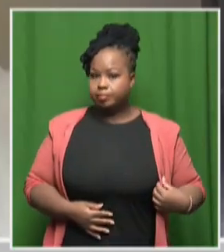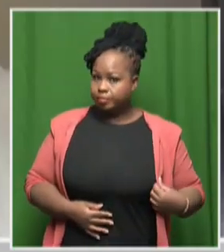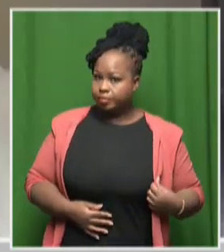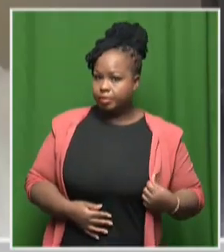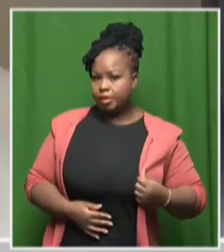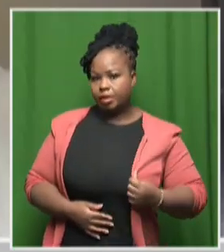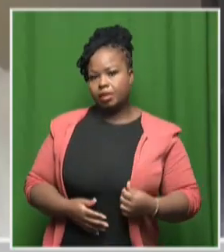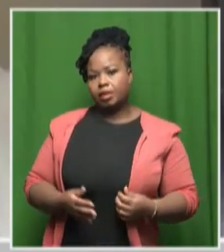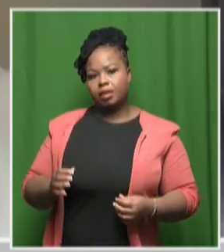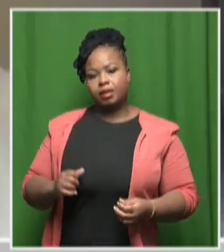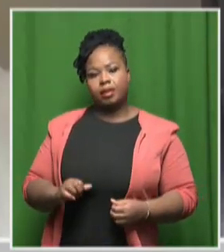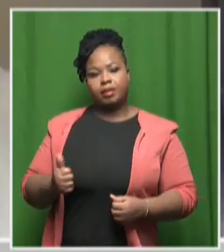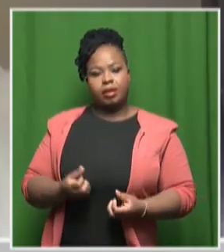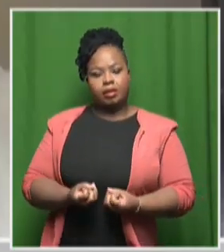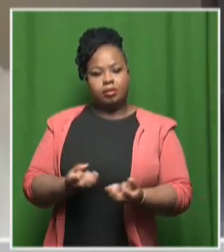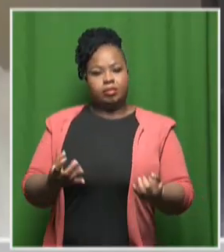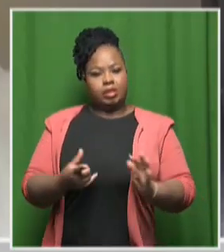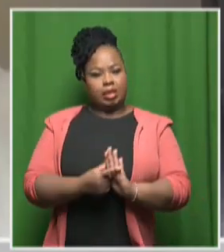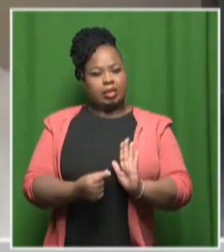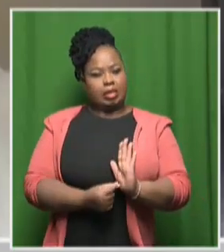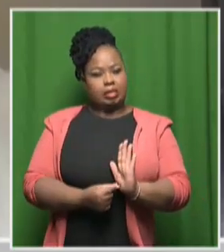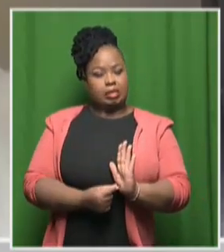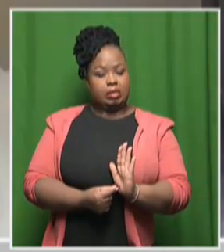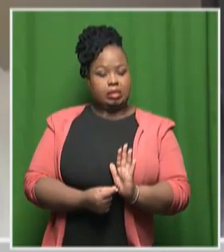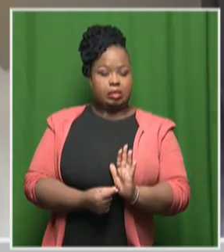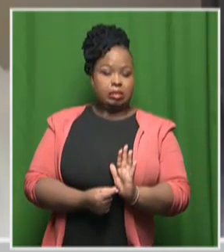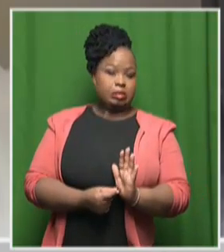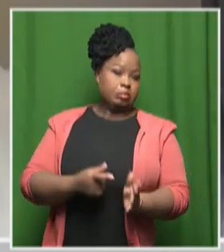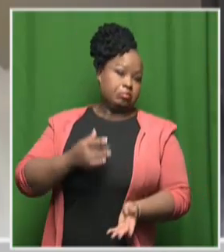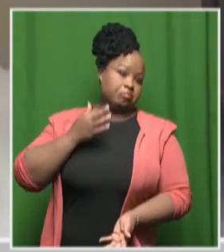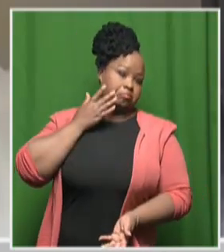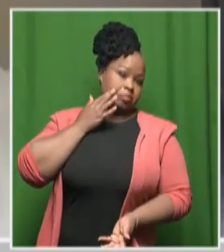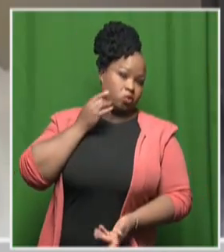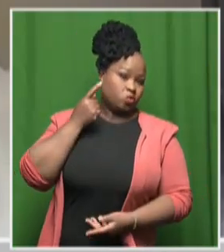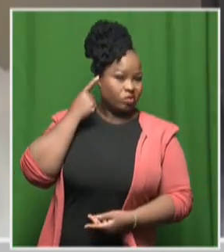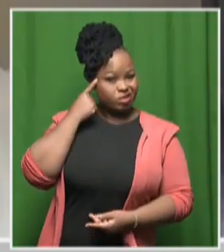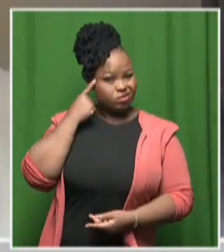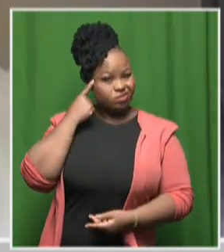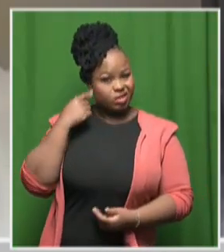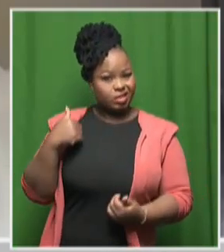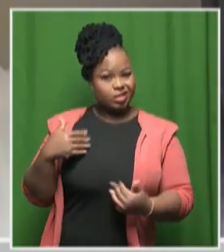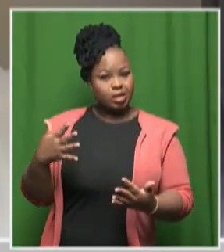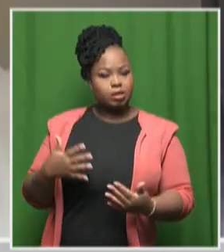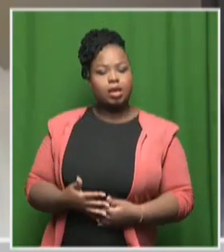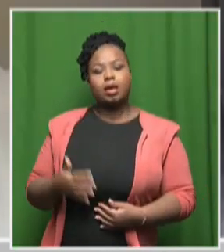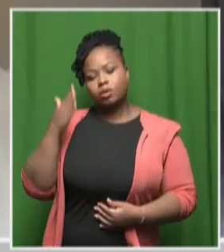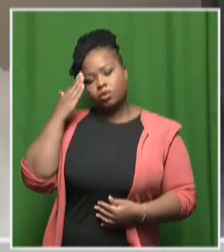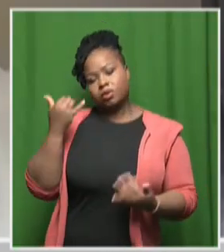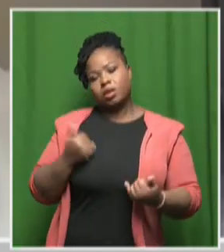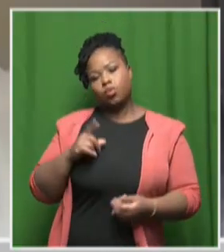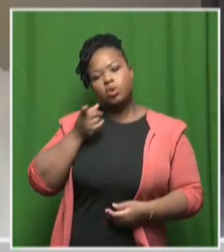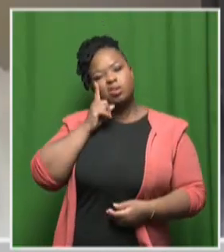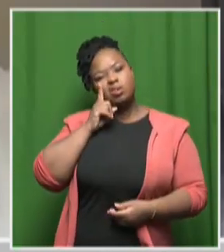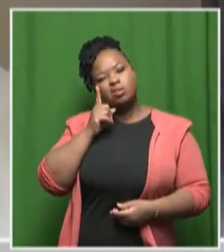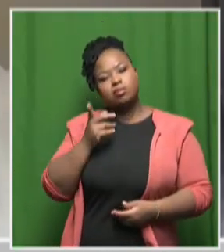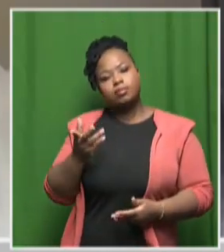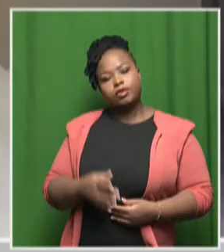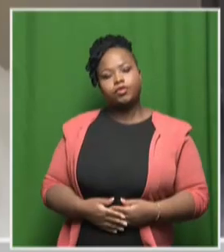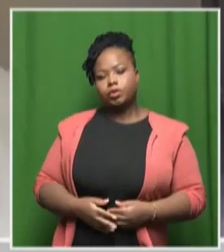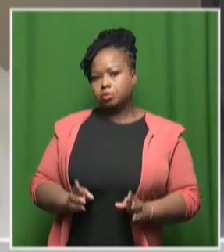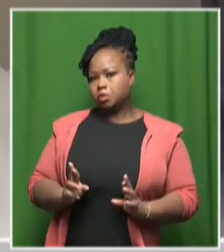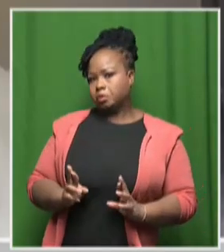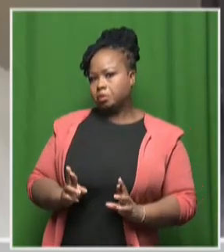go, the rollout date, when are you hoping that this will, I know it's the testing phases and everything, but when are you hoping that